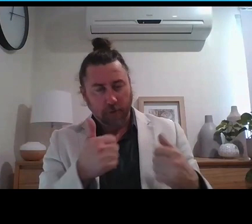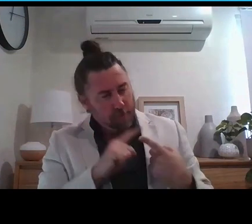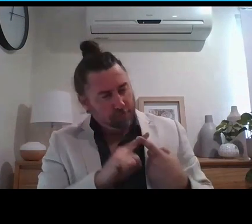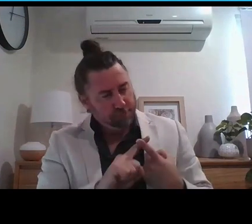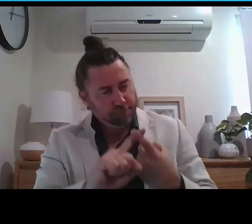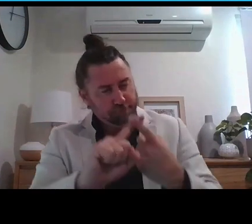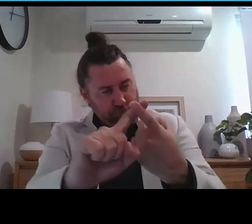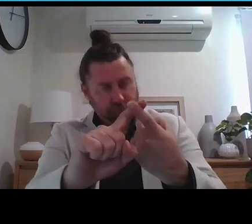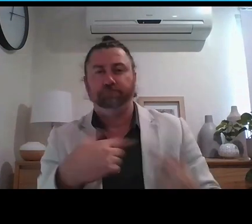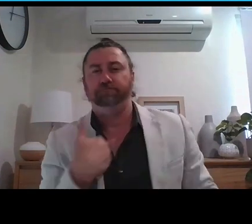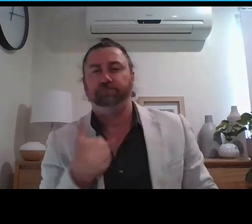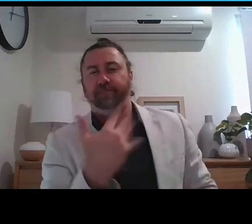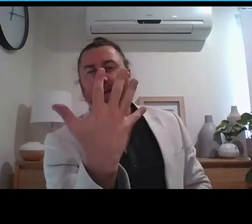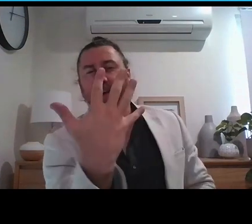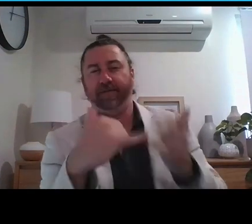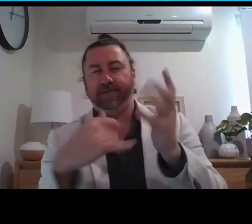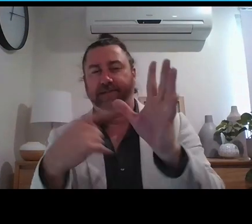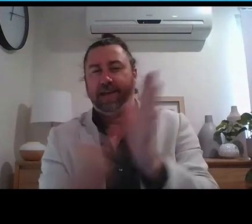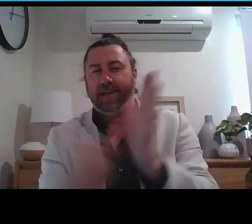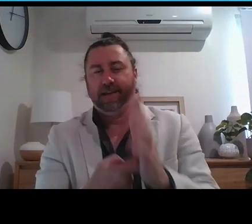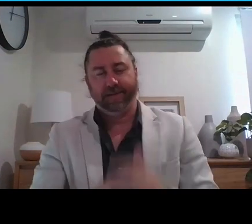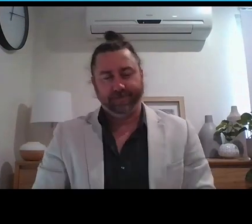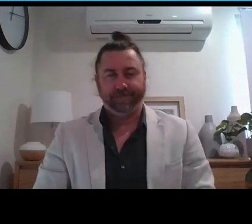3-yearly accreditation review.